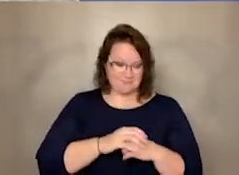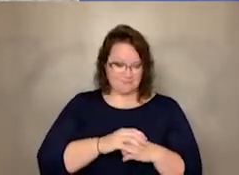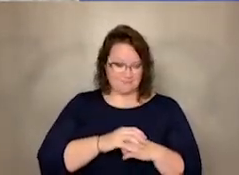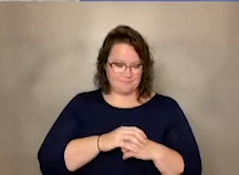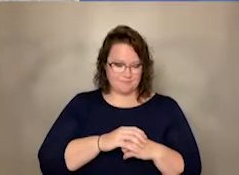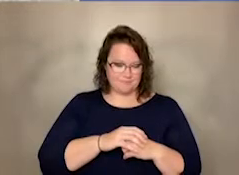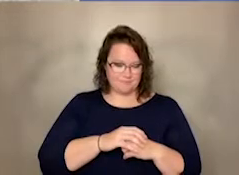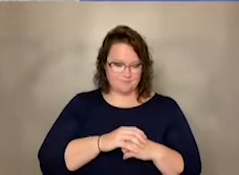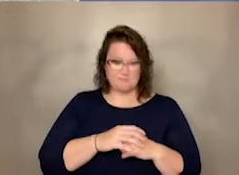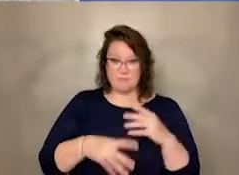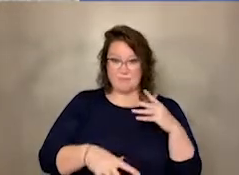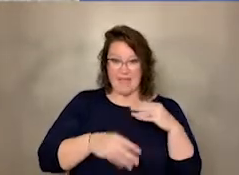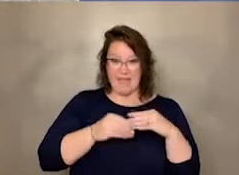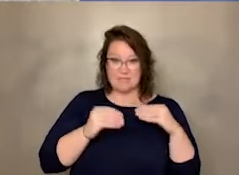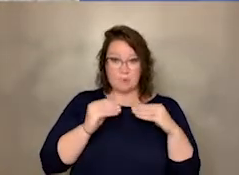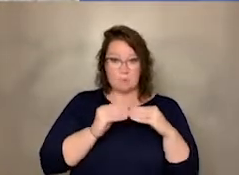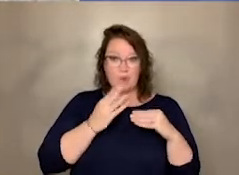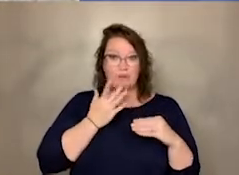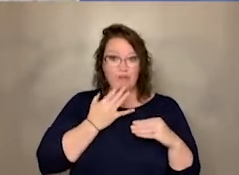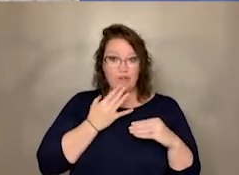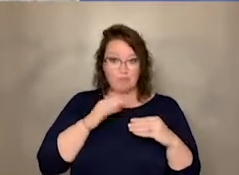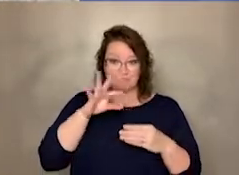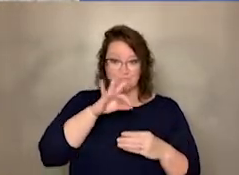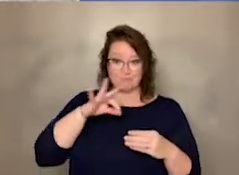And more yellow.